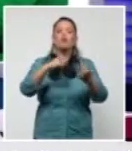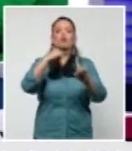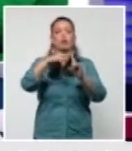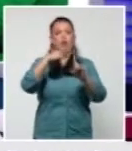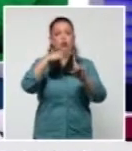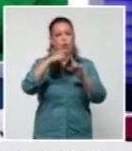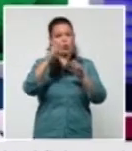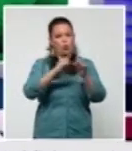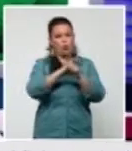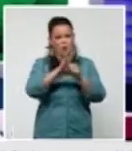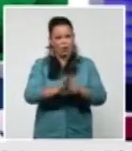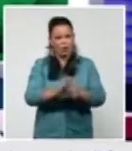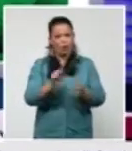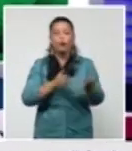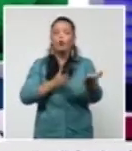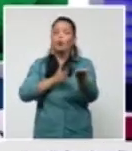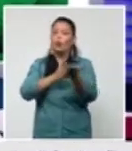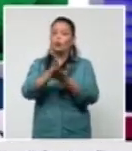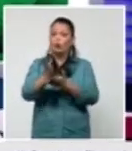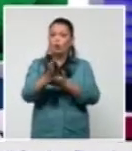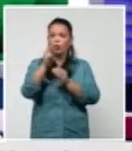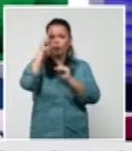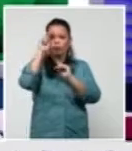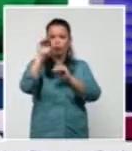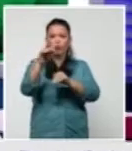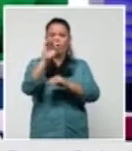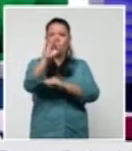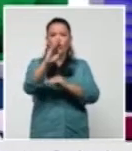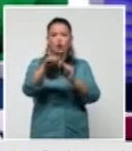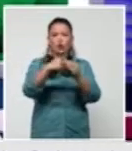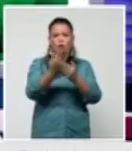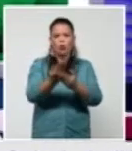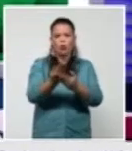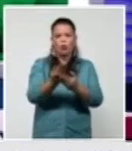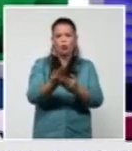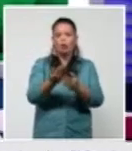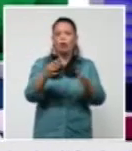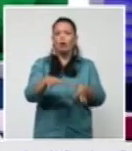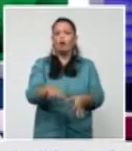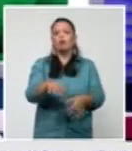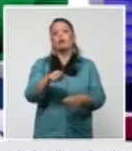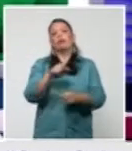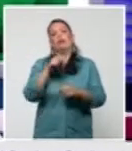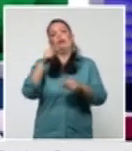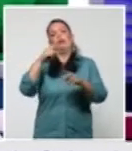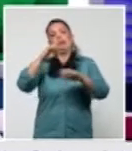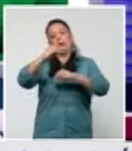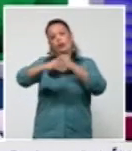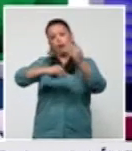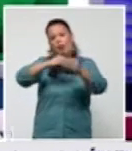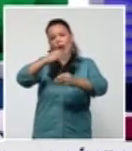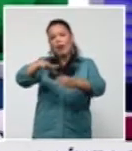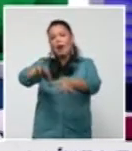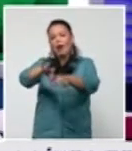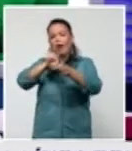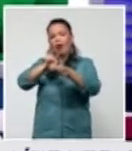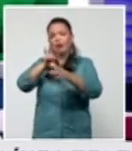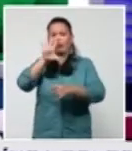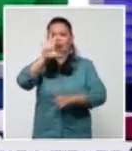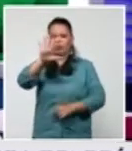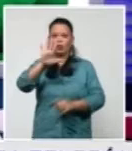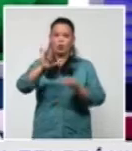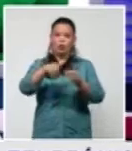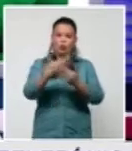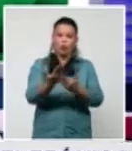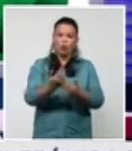clinical profile began to deteriorate, resulting in cardiac arrest, from which, despite the efforts of our healthcare professionals,